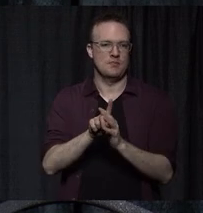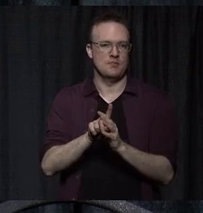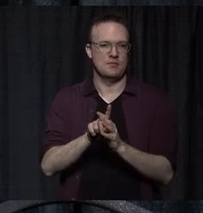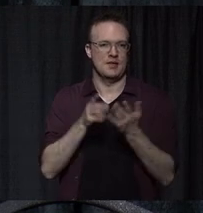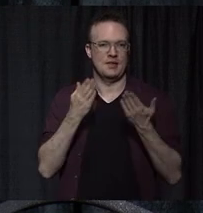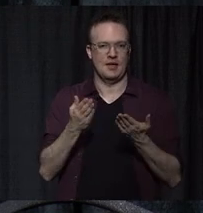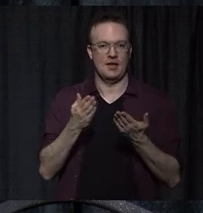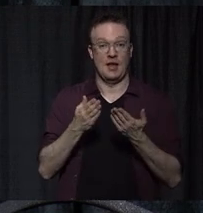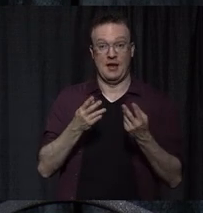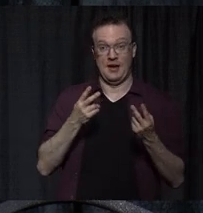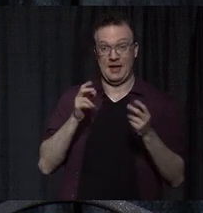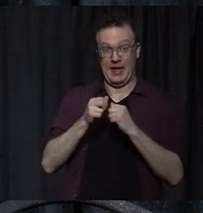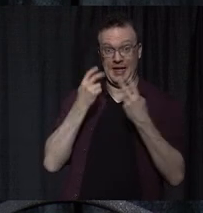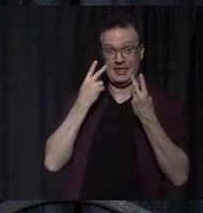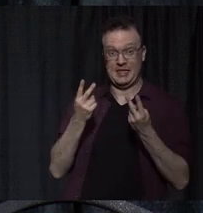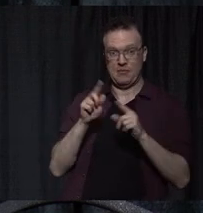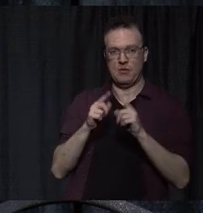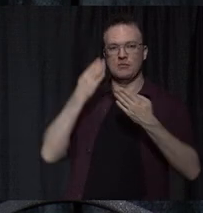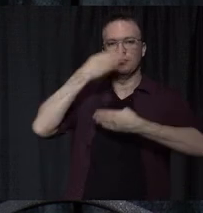visible invisibility.